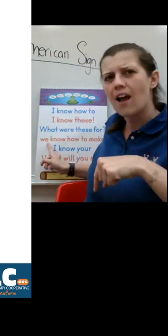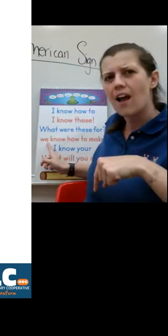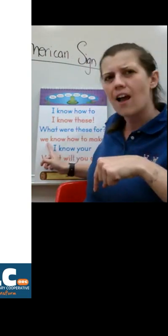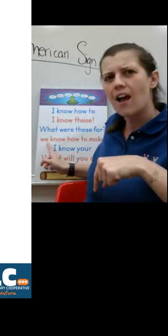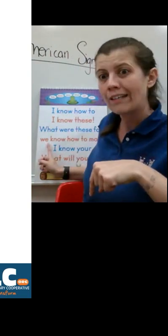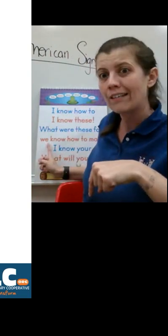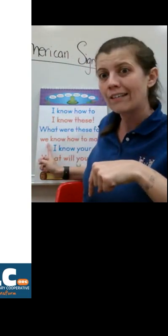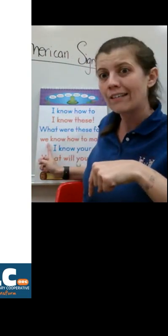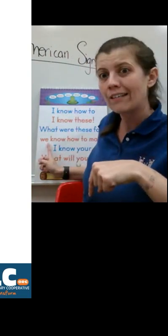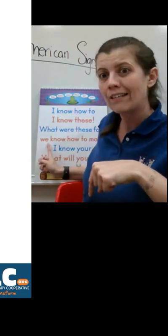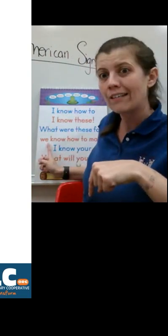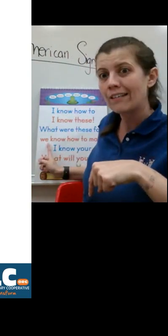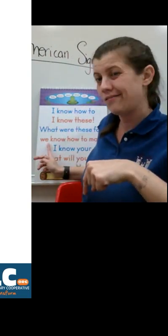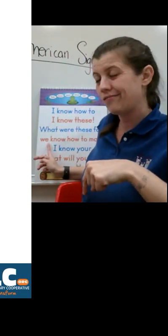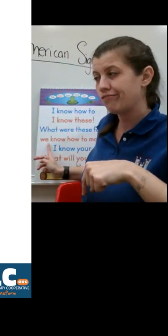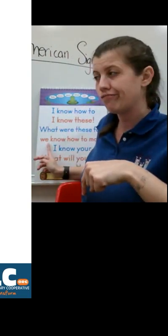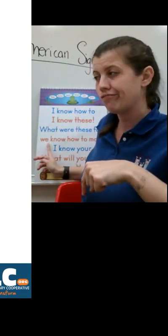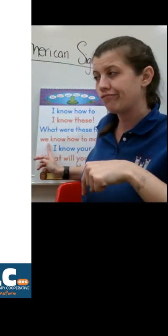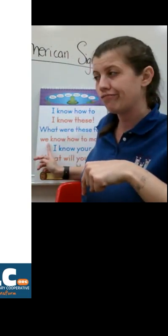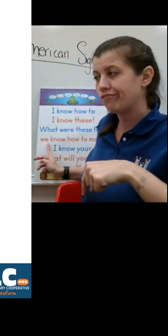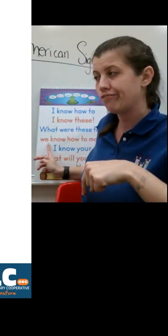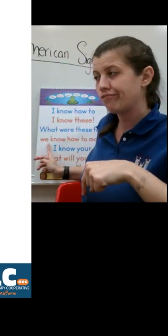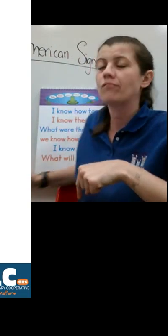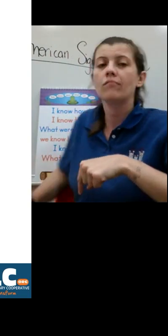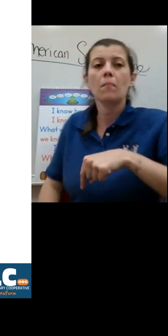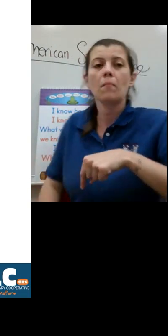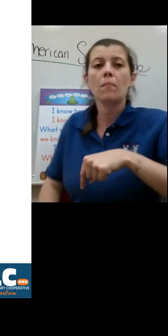you sign we?